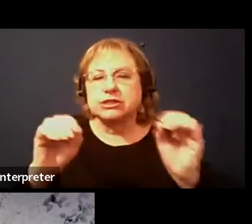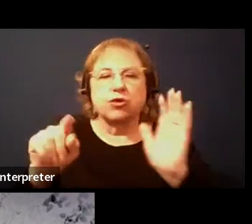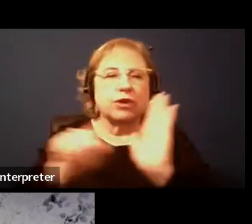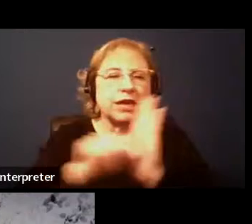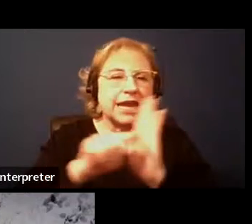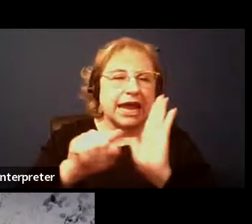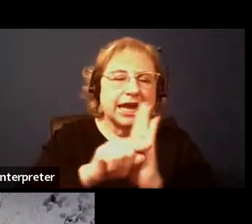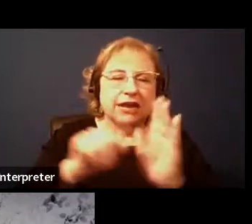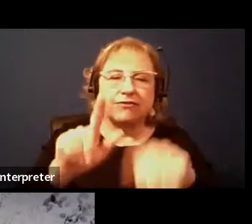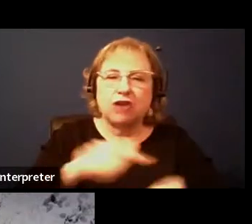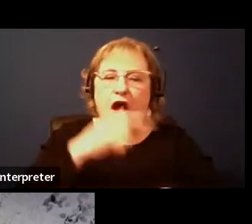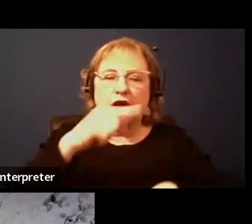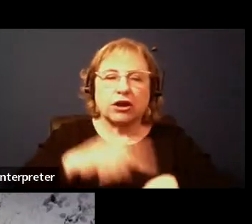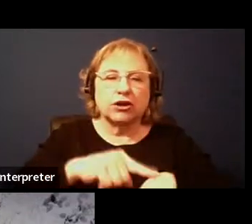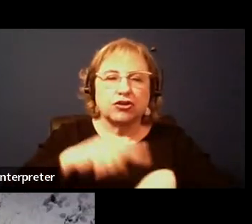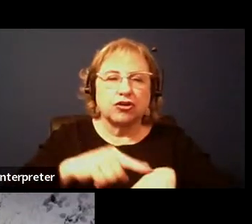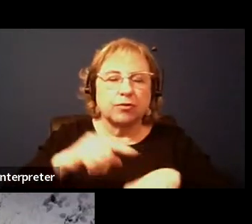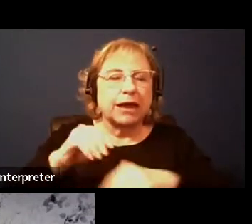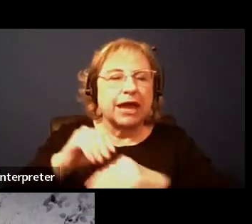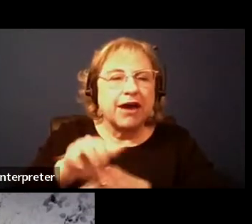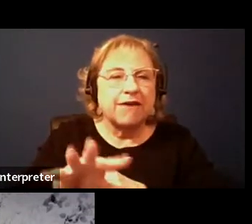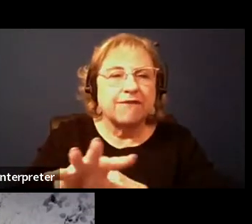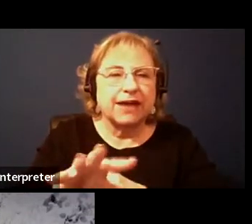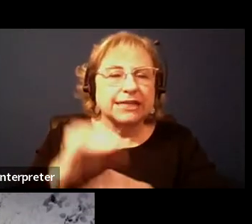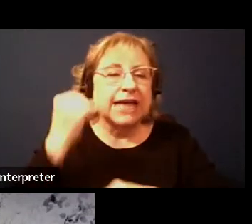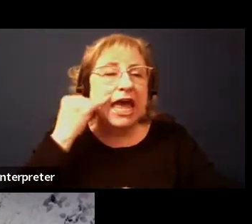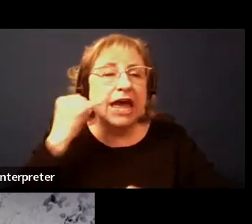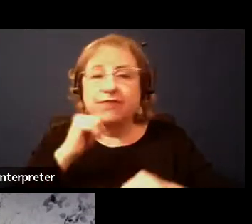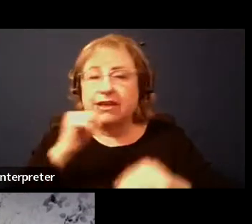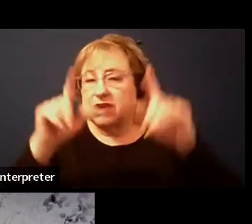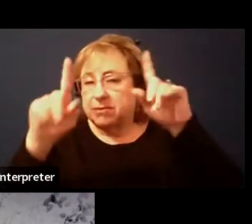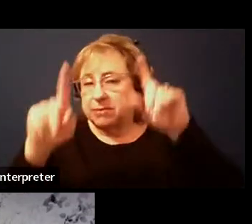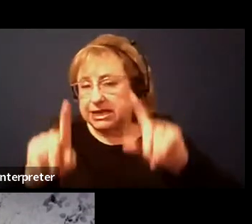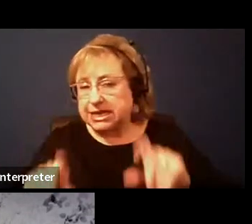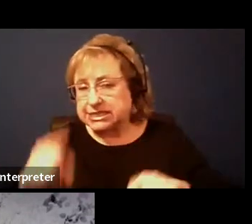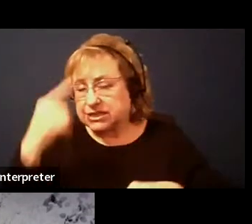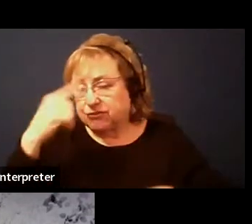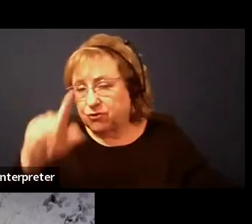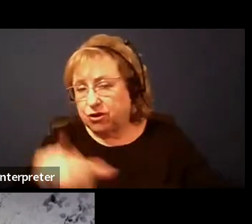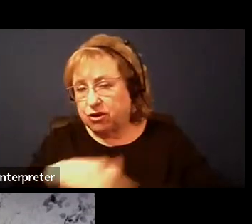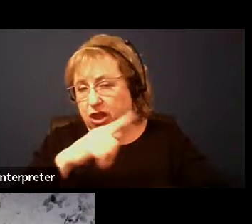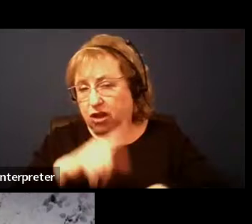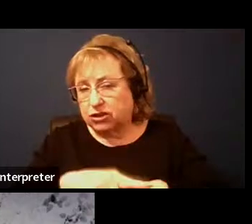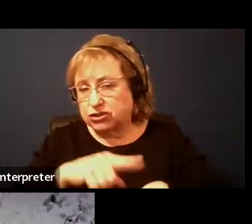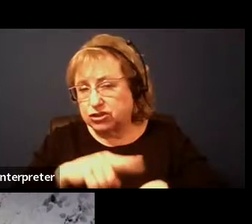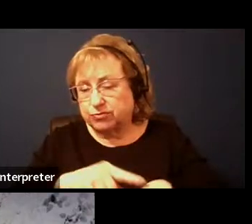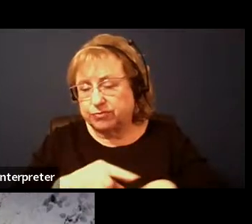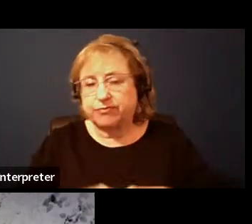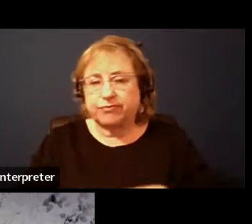with these vaccines if they haven't been tested over the long term?